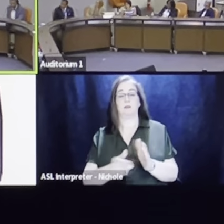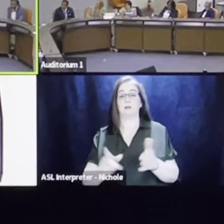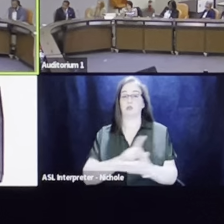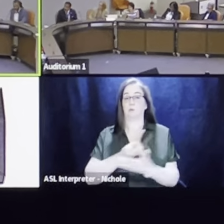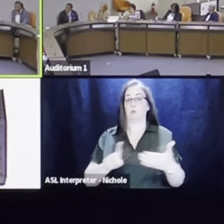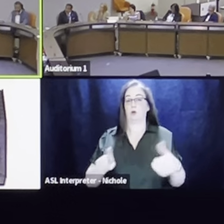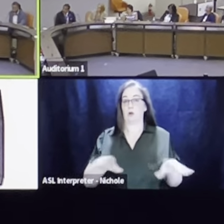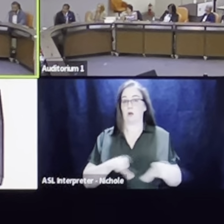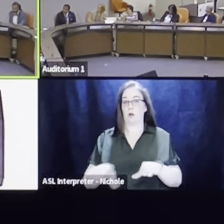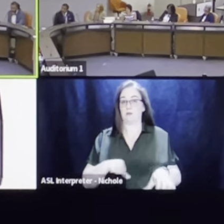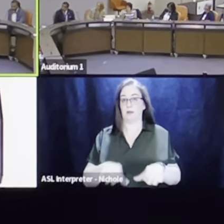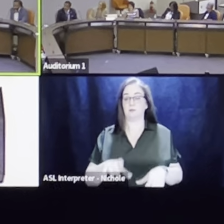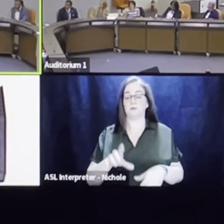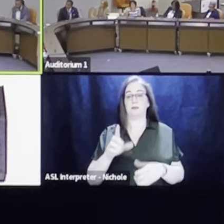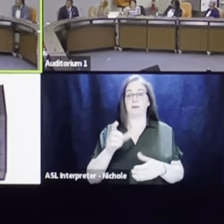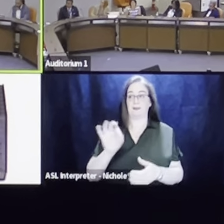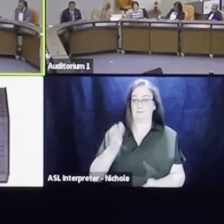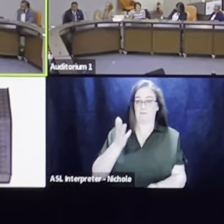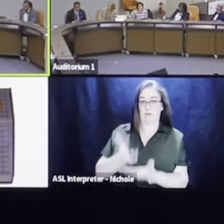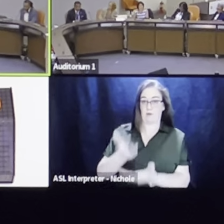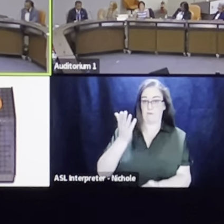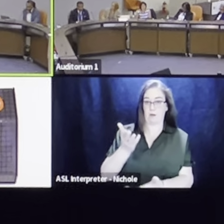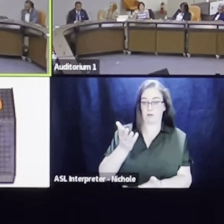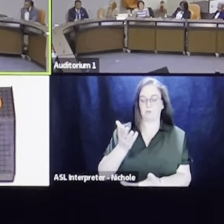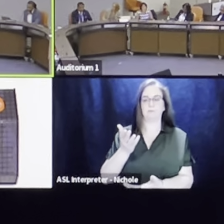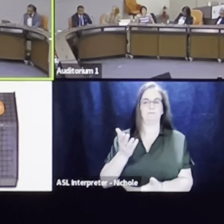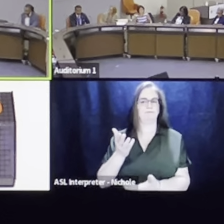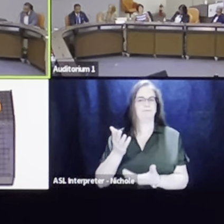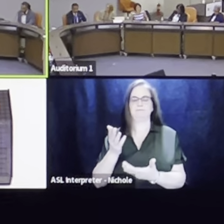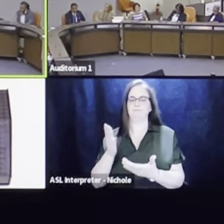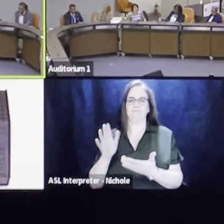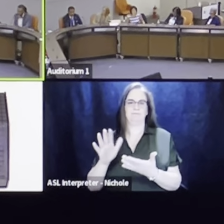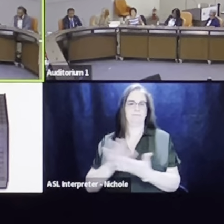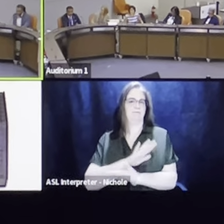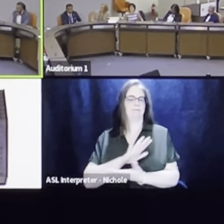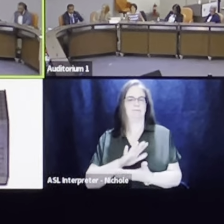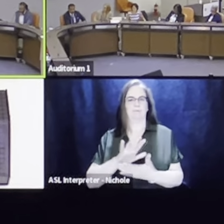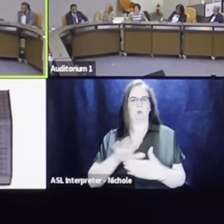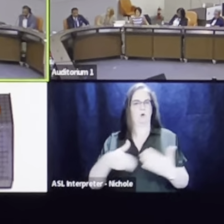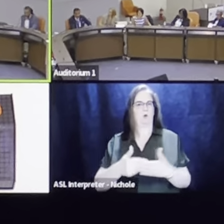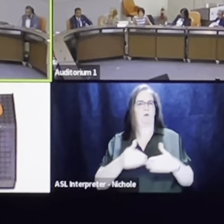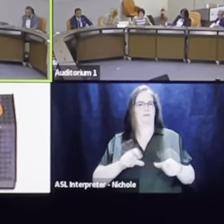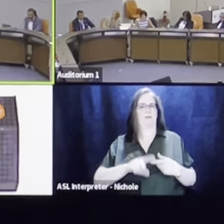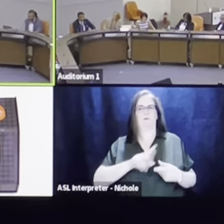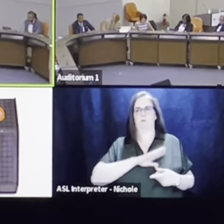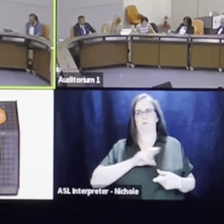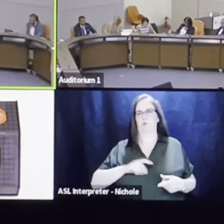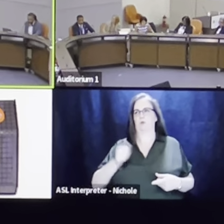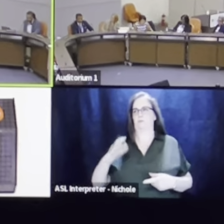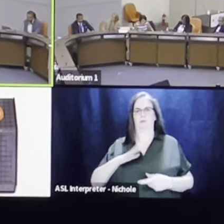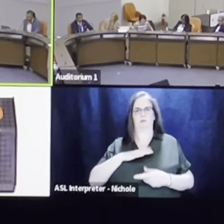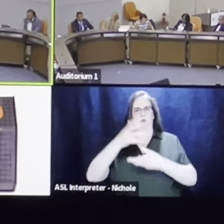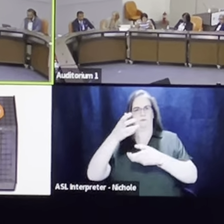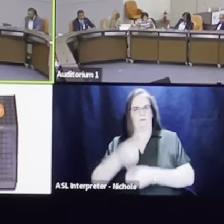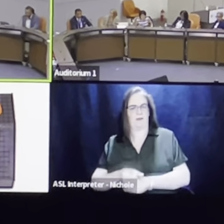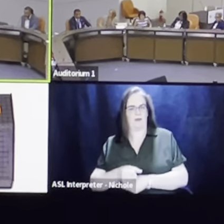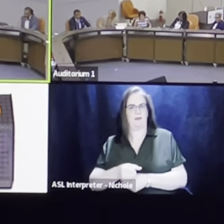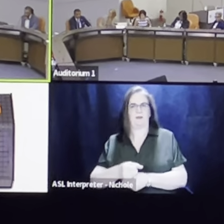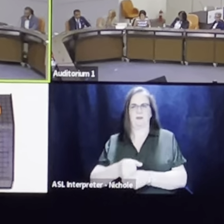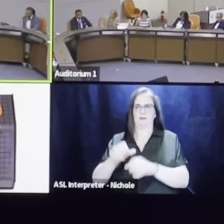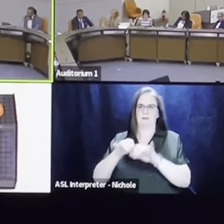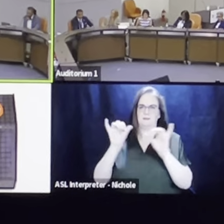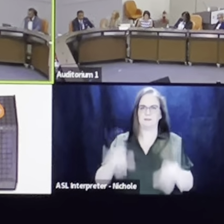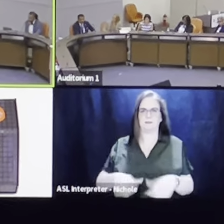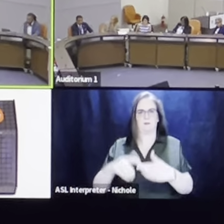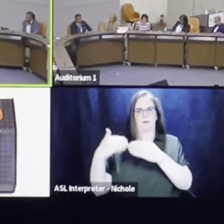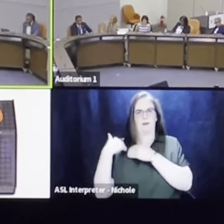conduct, if verified, undermines the collective ability of the board and the public to have faith in the system of accountability